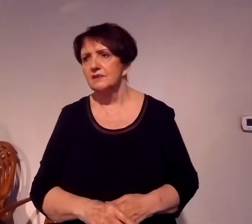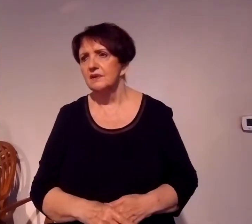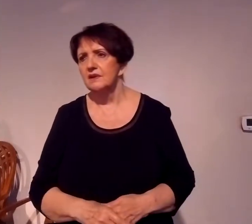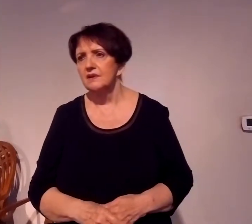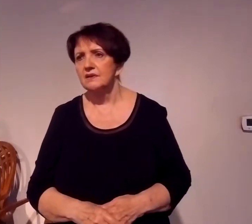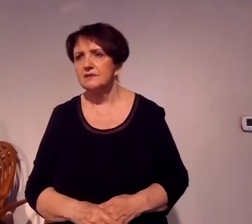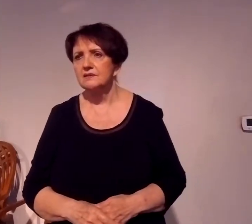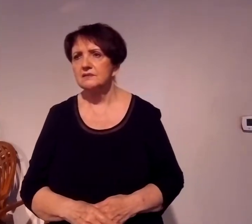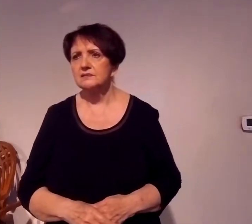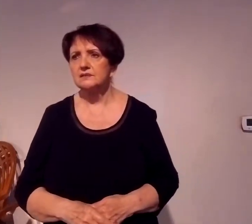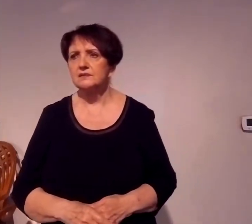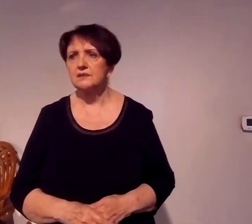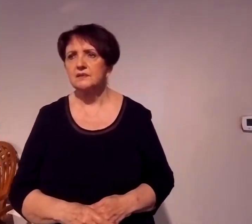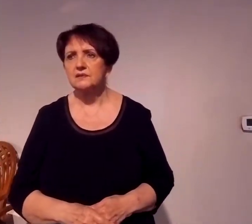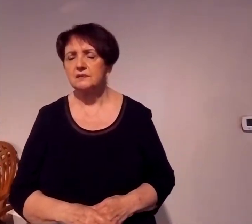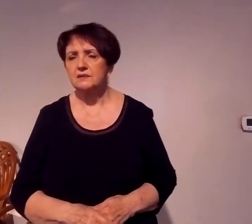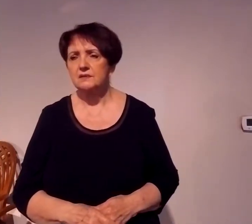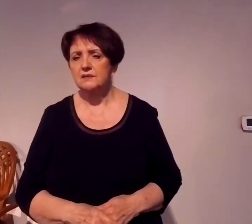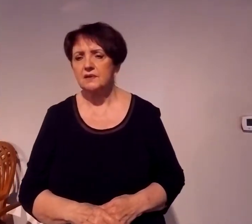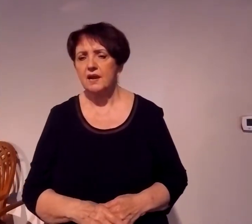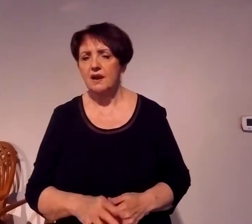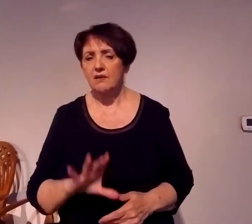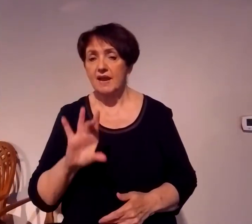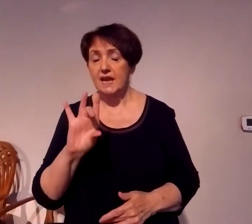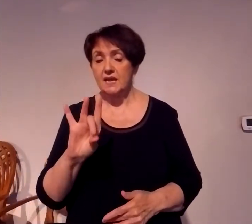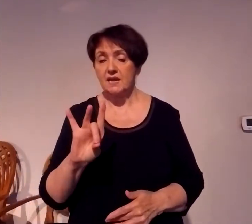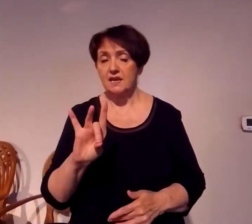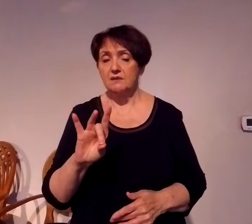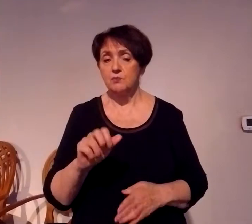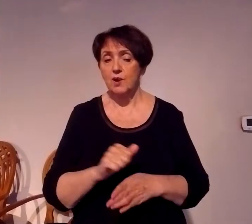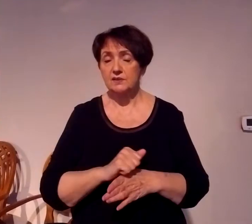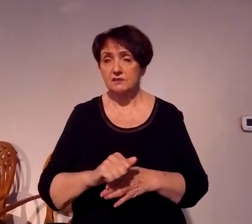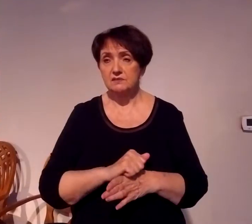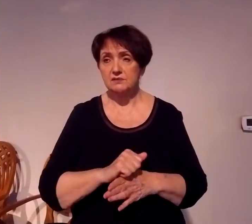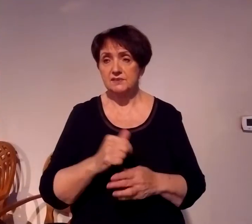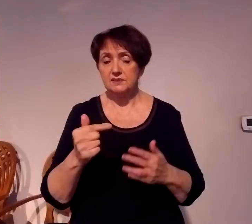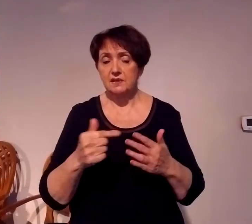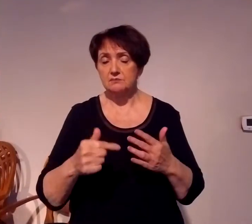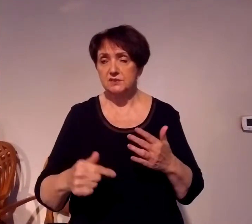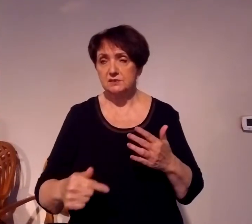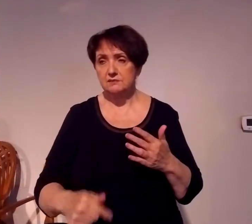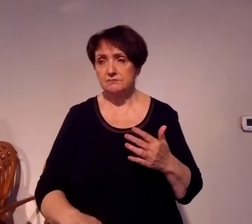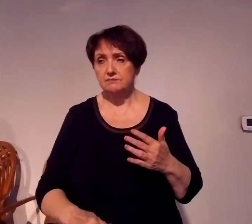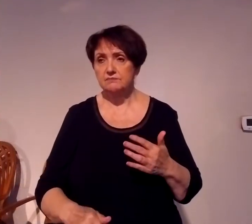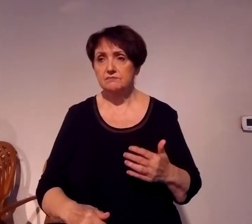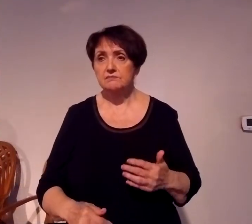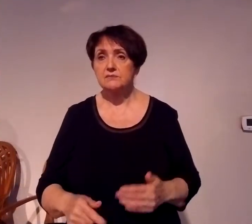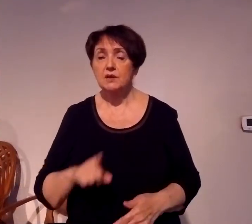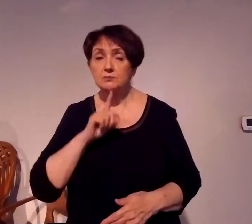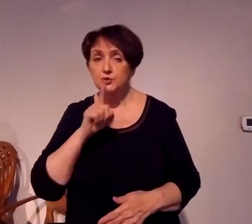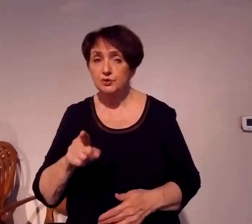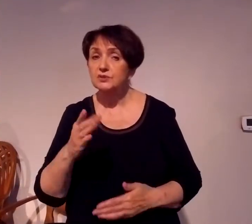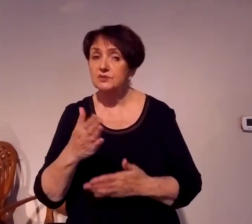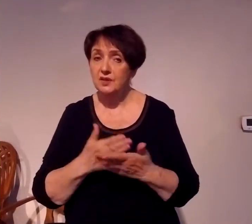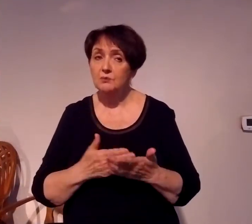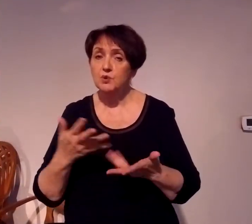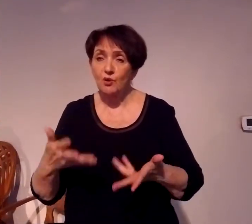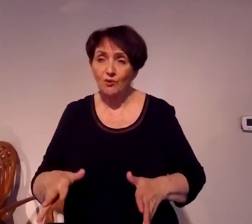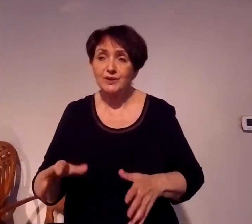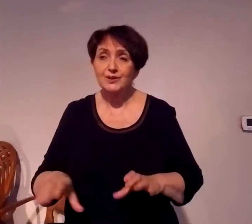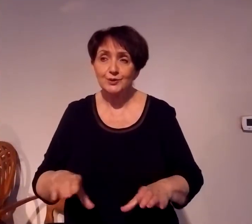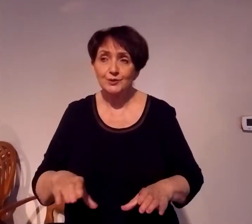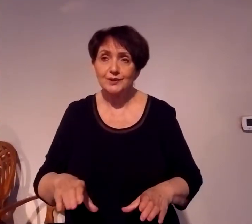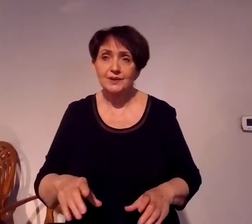And so, our 8 practical steps. I'm sure some of these you are already doing. But